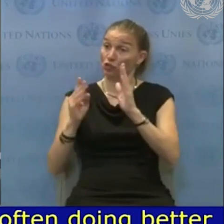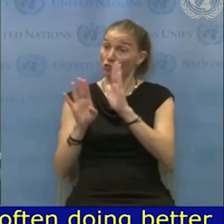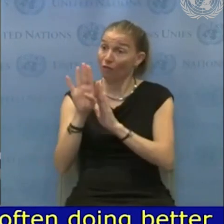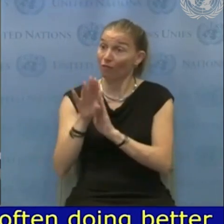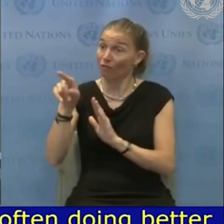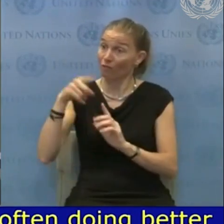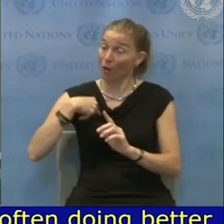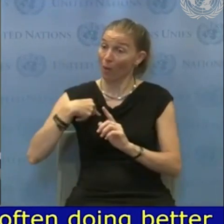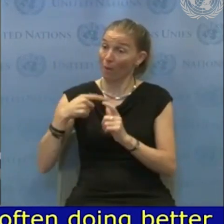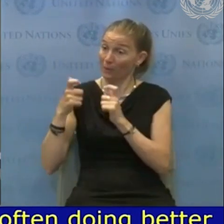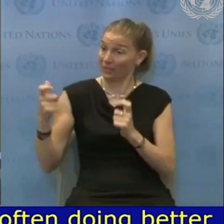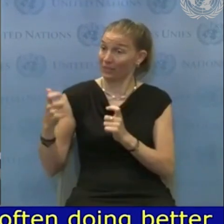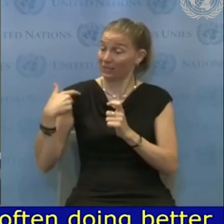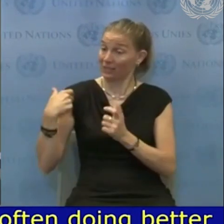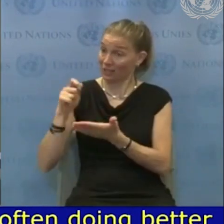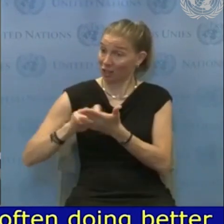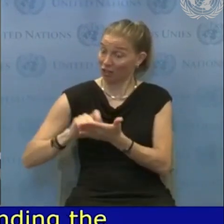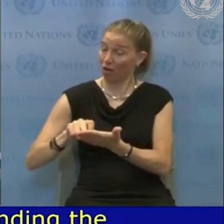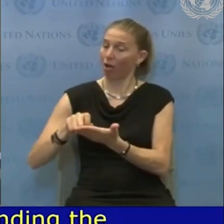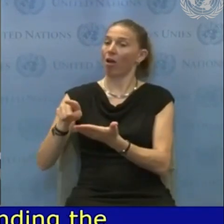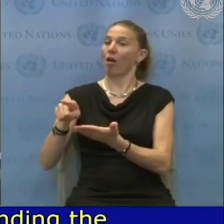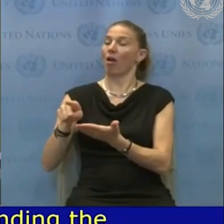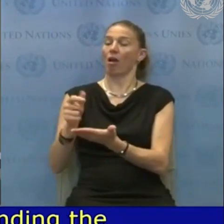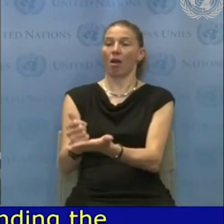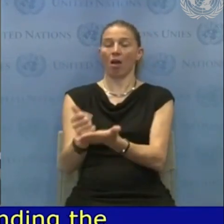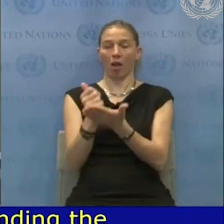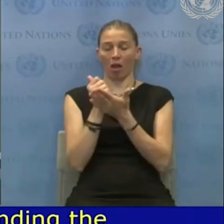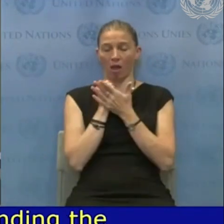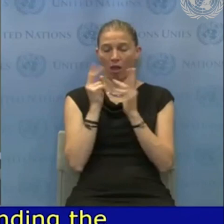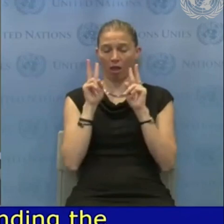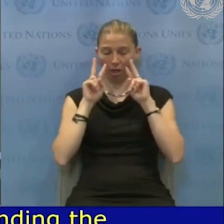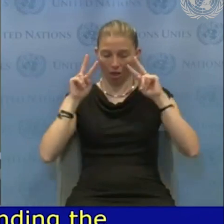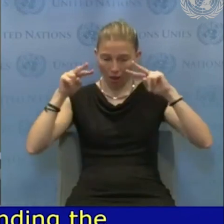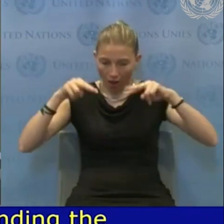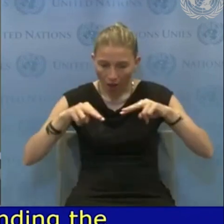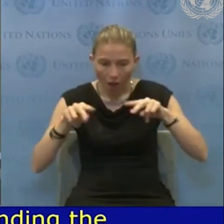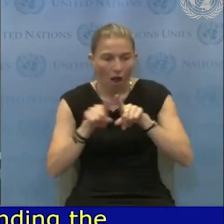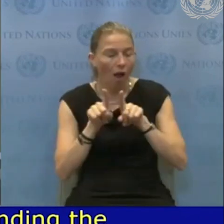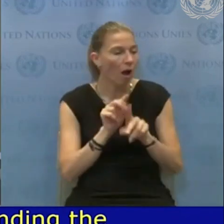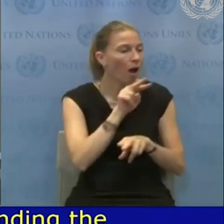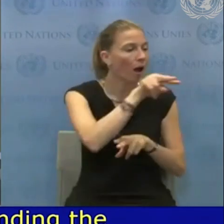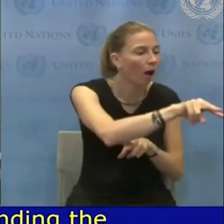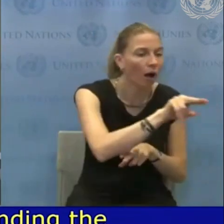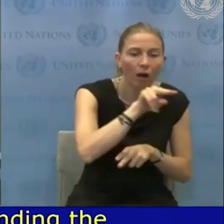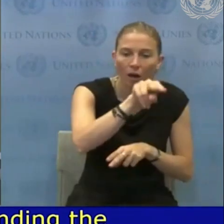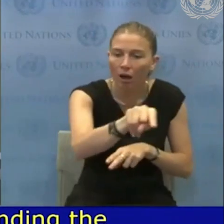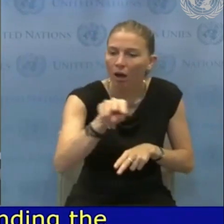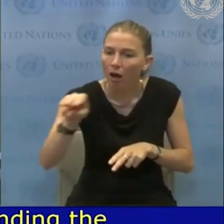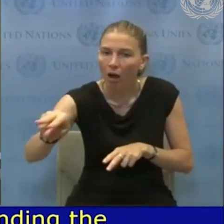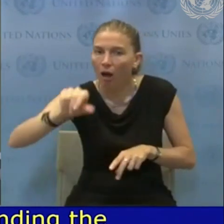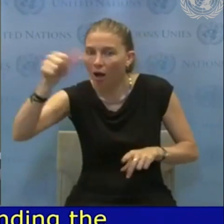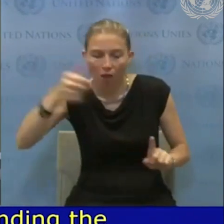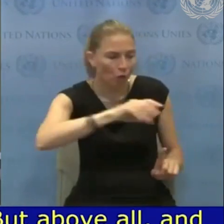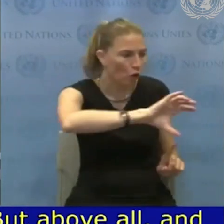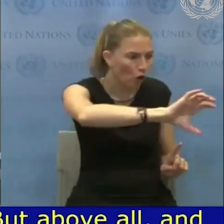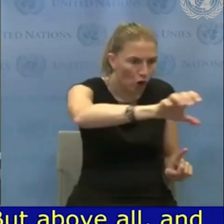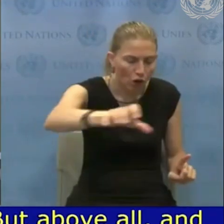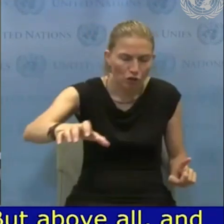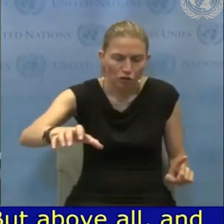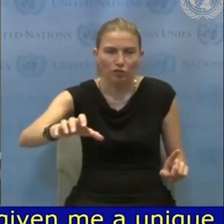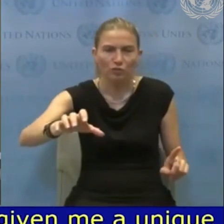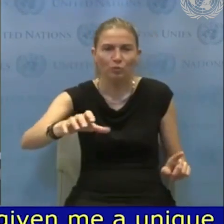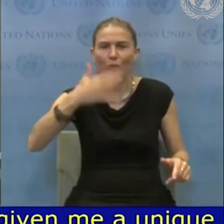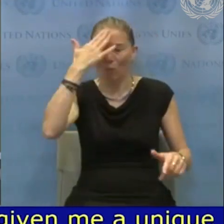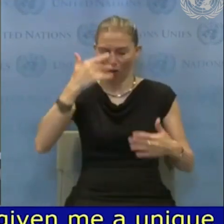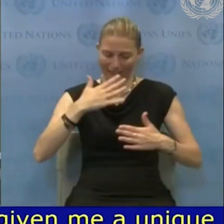unique insight into the challenges that developing countries have. For the first time, I understand now, doing it